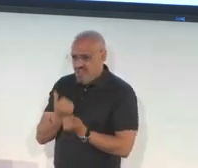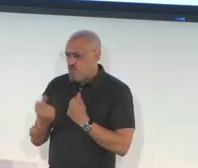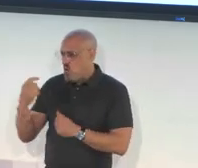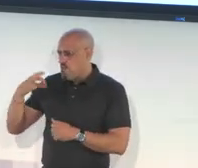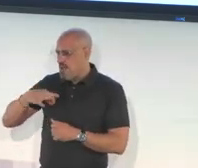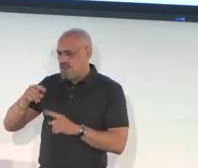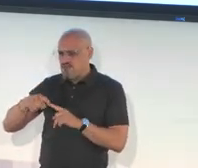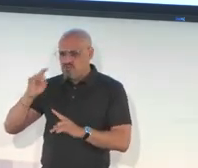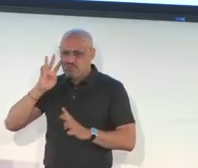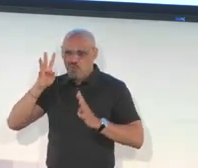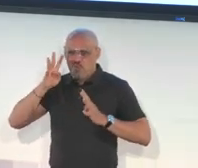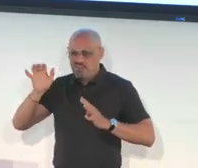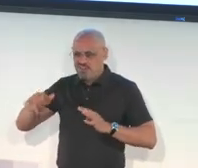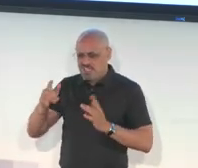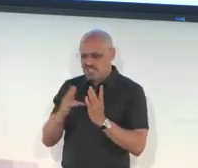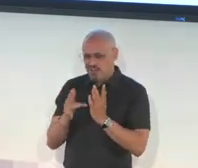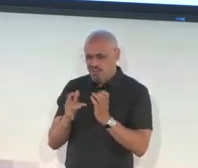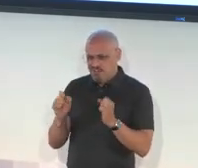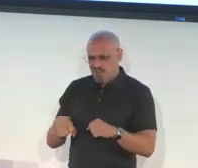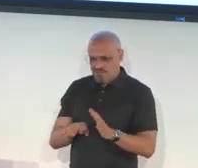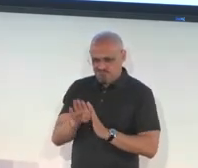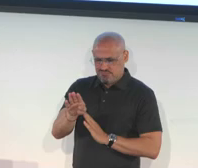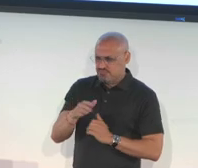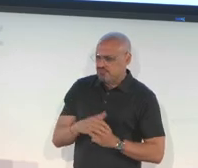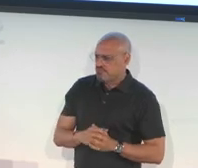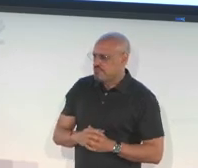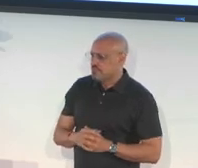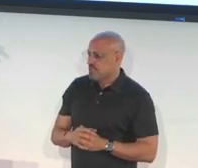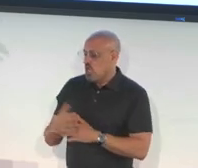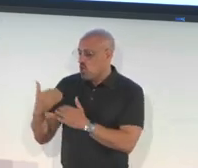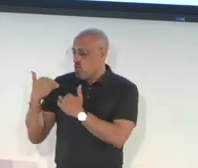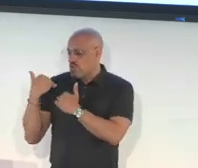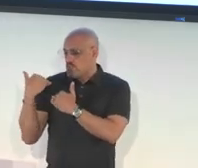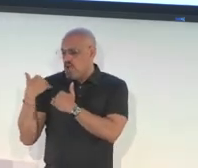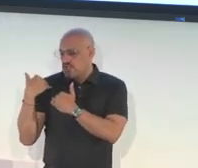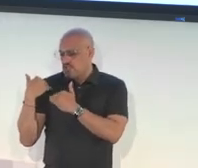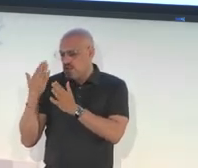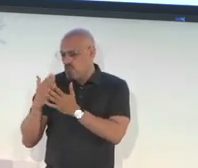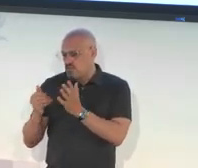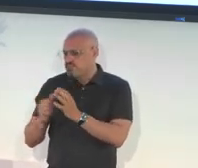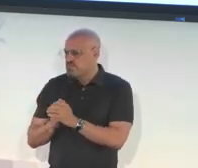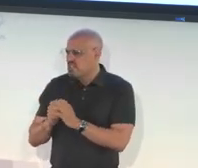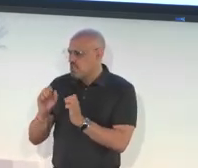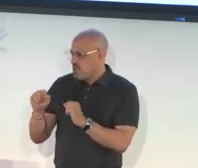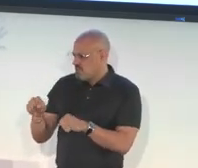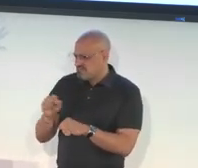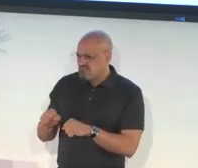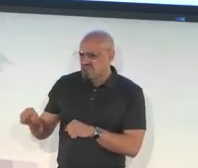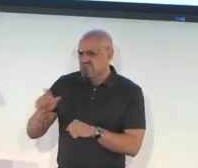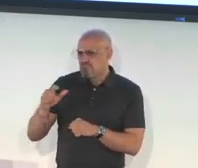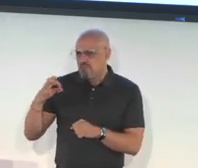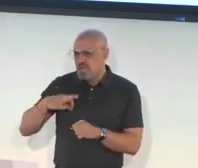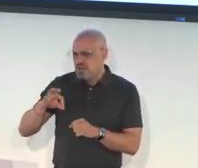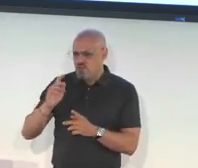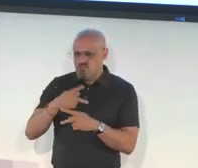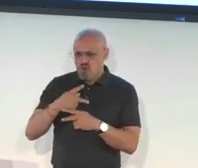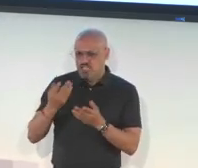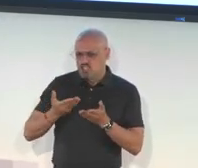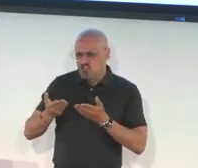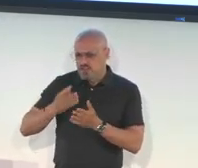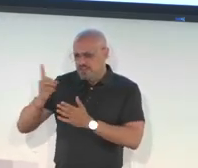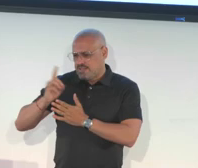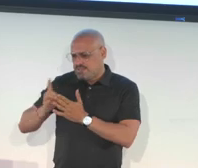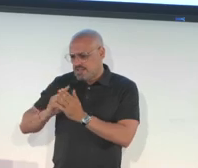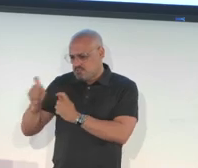the inception of these technologies. And the responsibility is we can all benefit from products and services that are designed